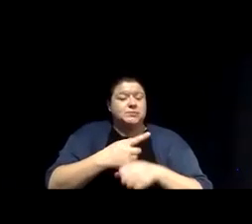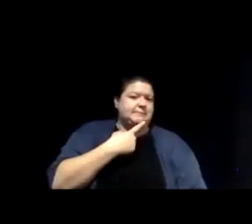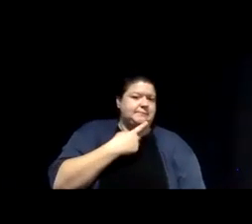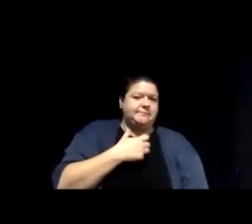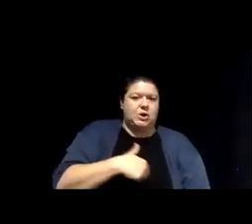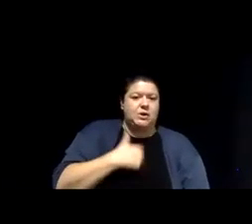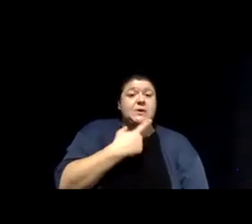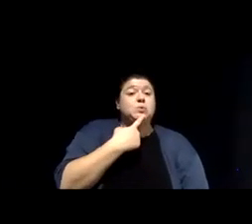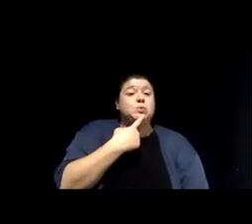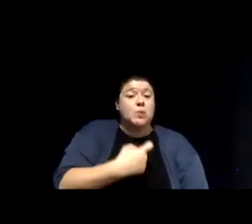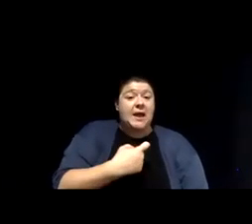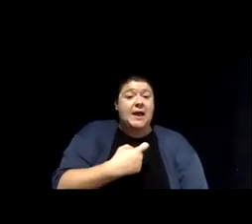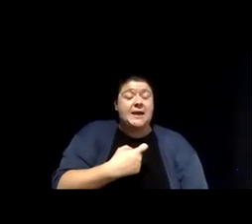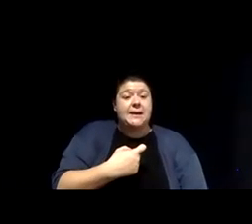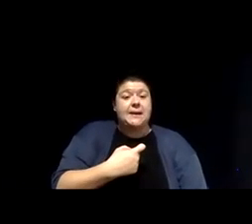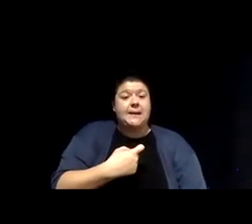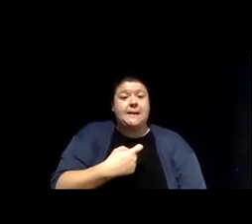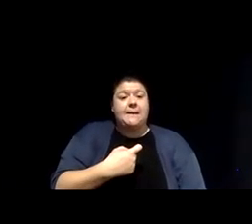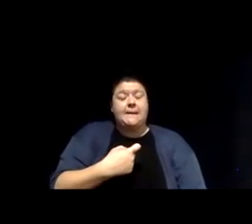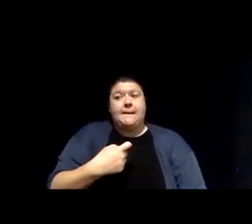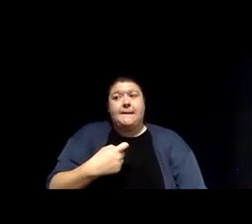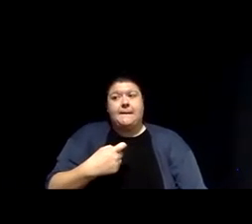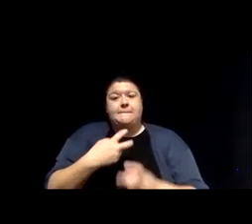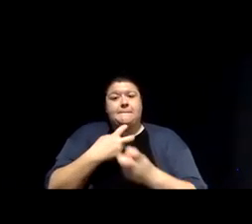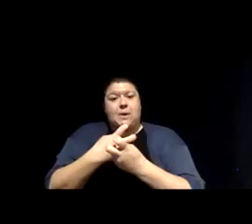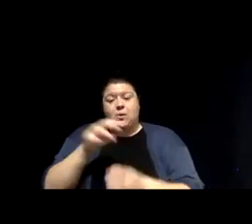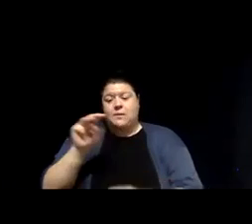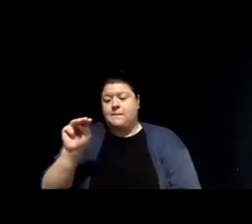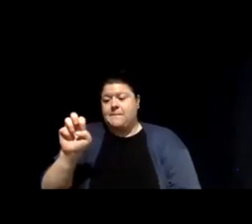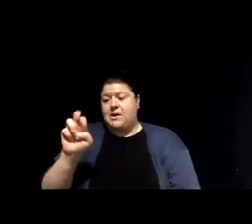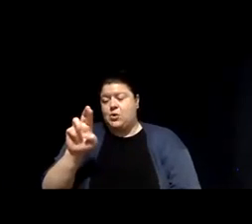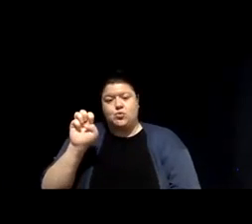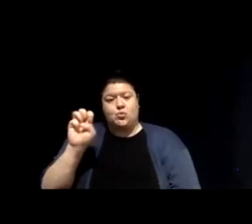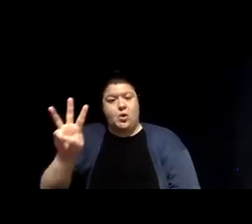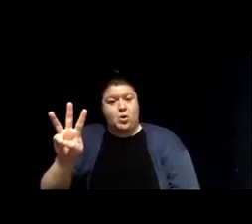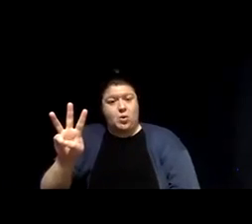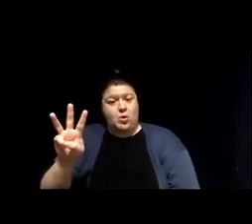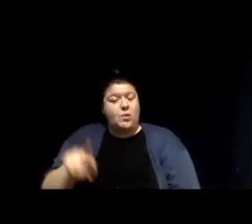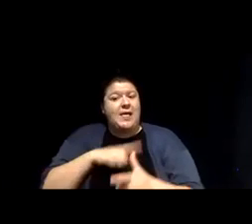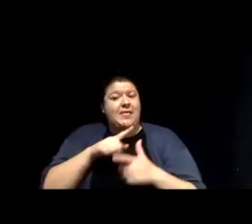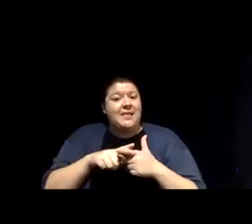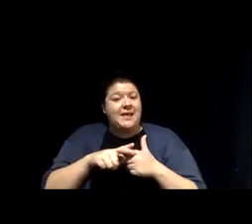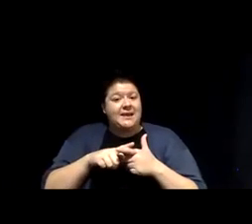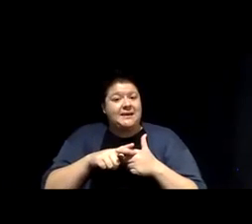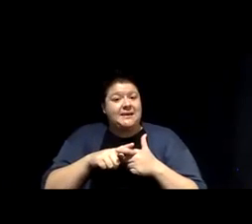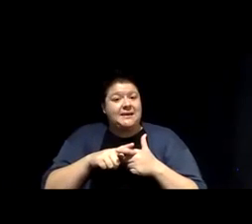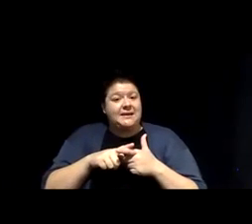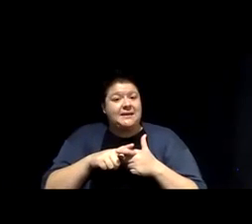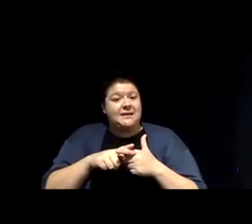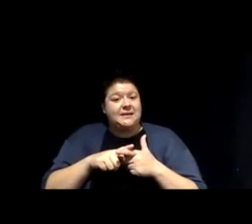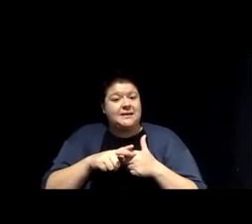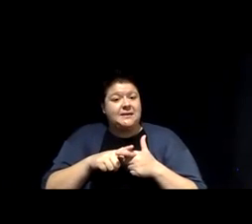red bone marrow, and then the component of blood in order to help with